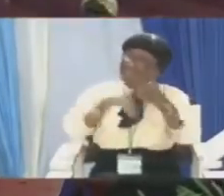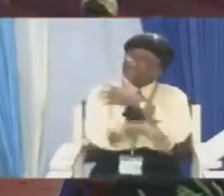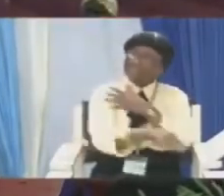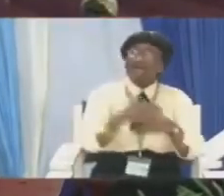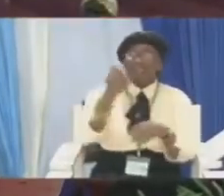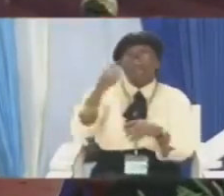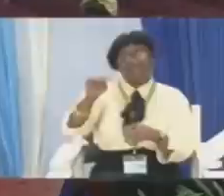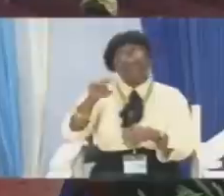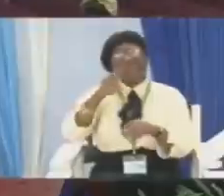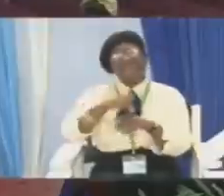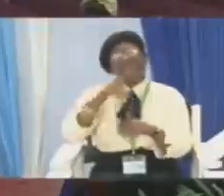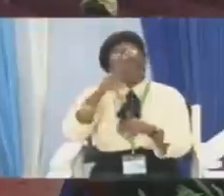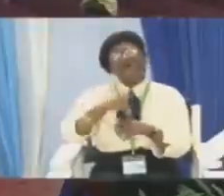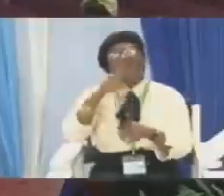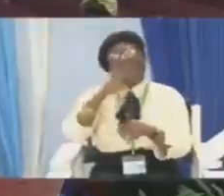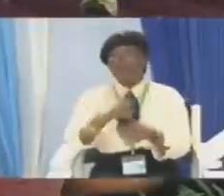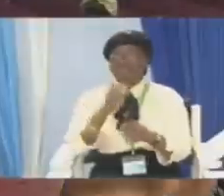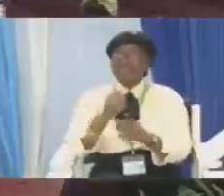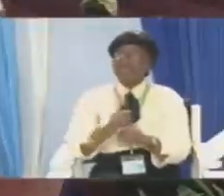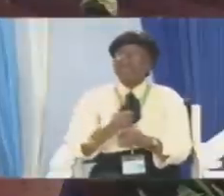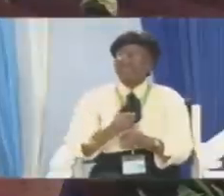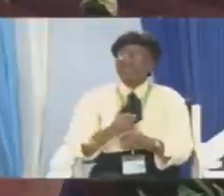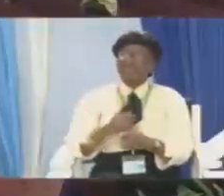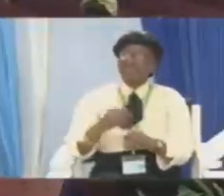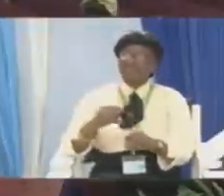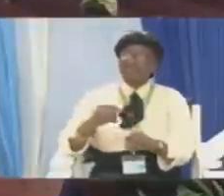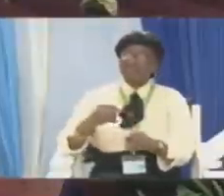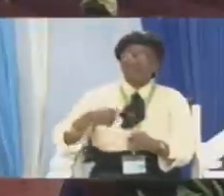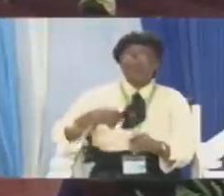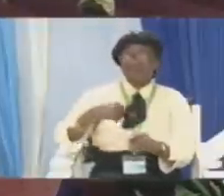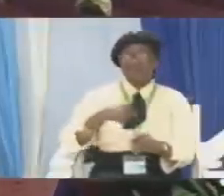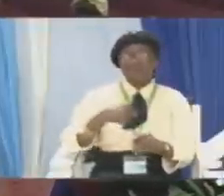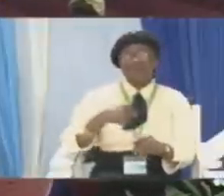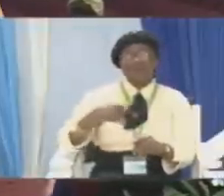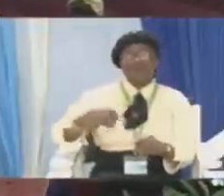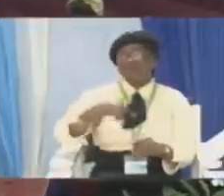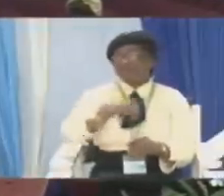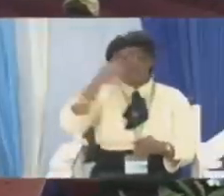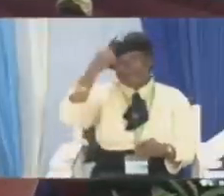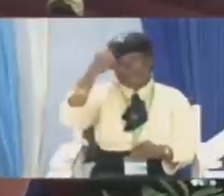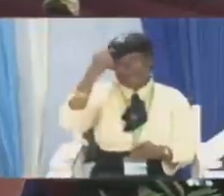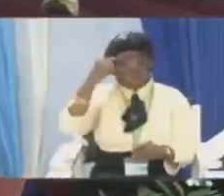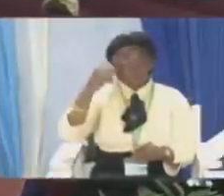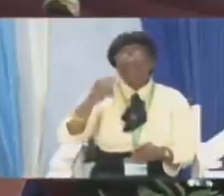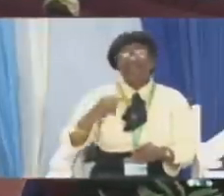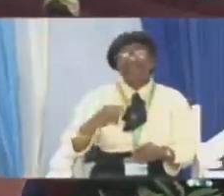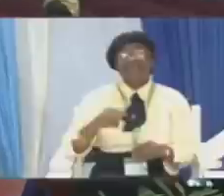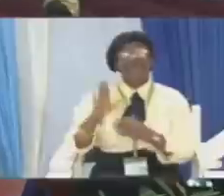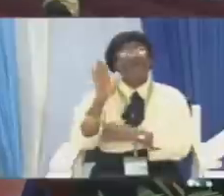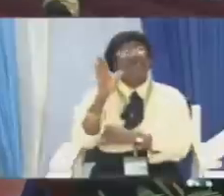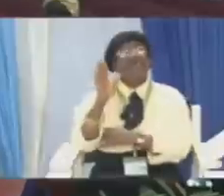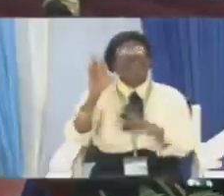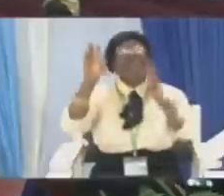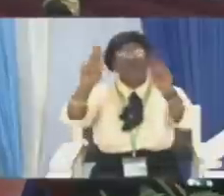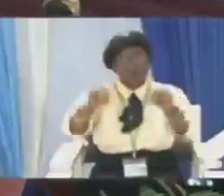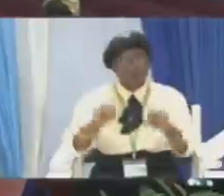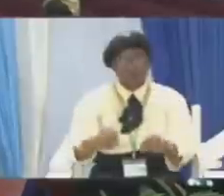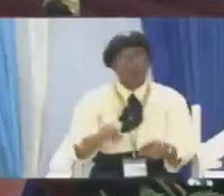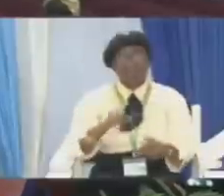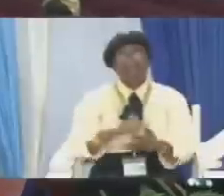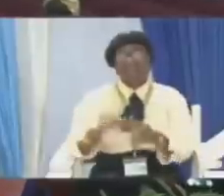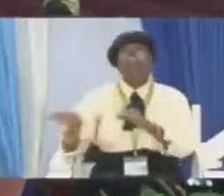entered the church. And we thought, God, no, it doesn't work like that. You want to be fruitful, make up your